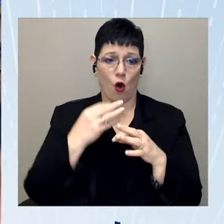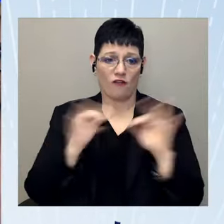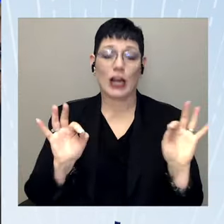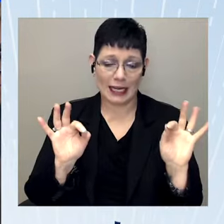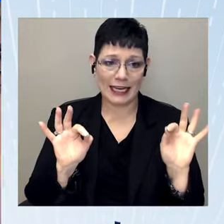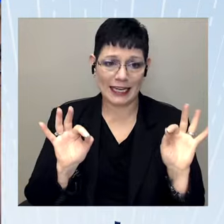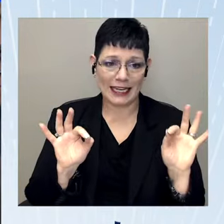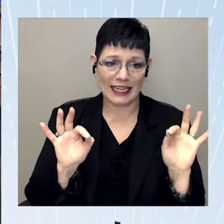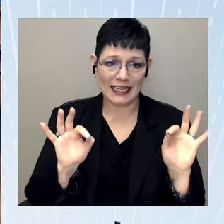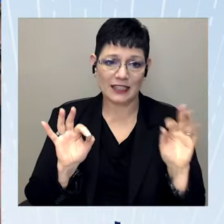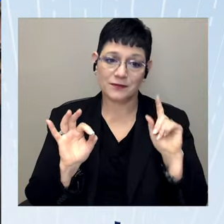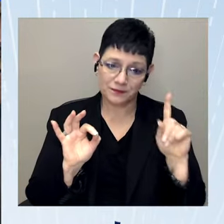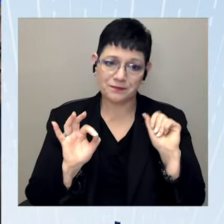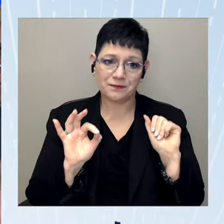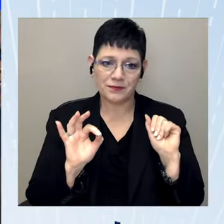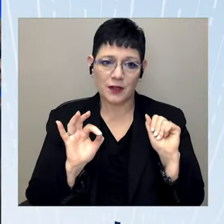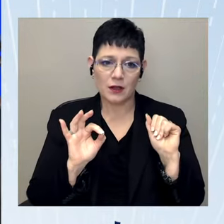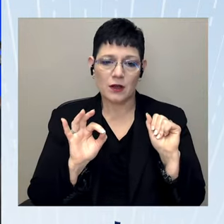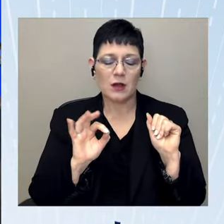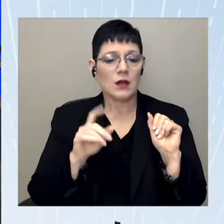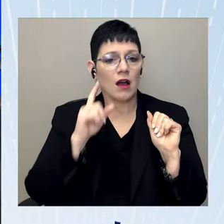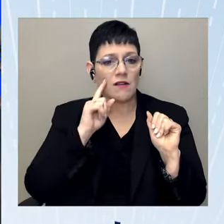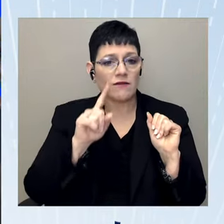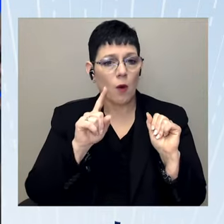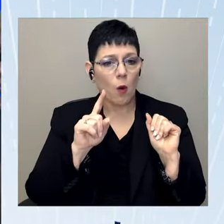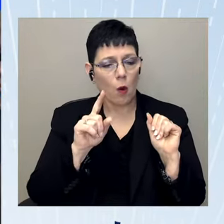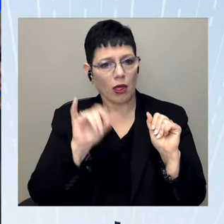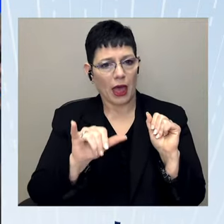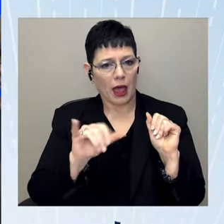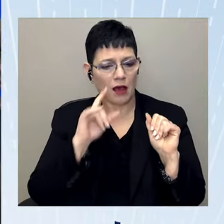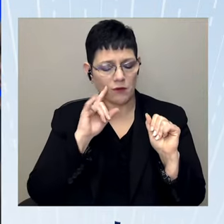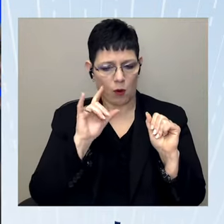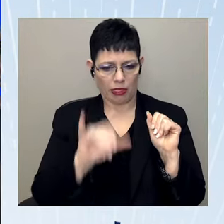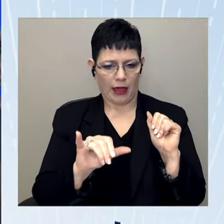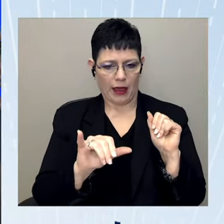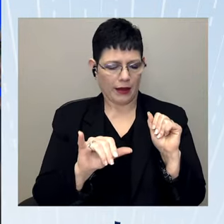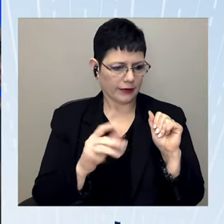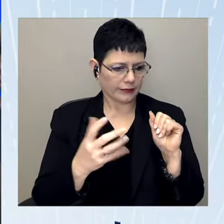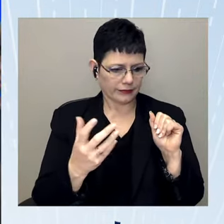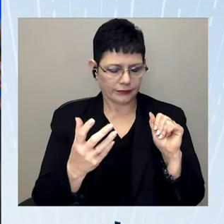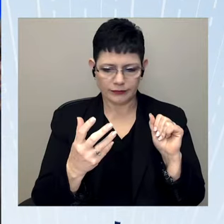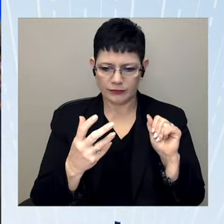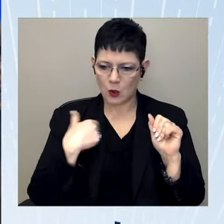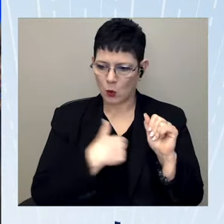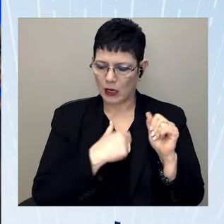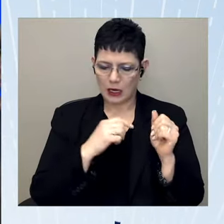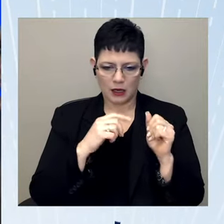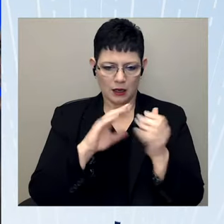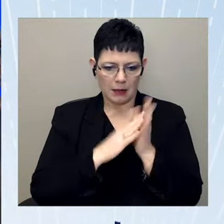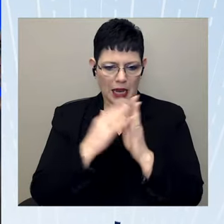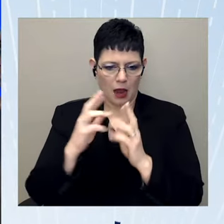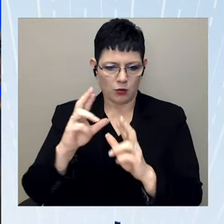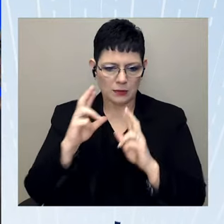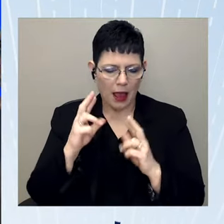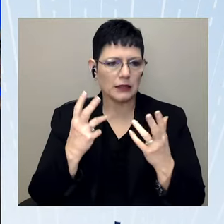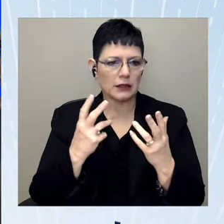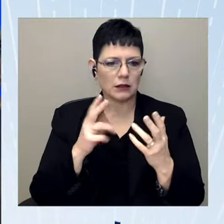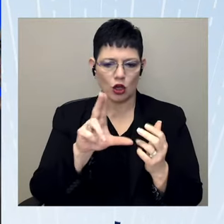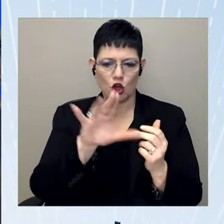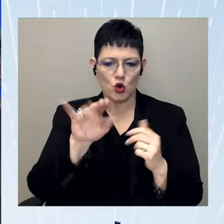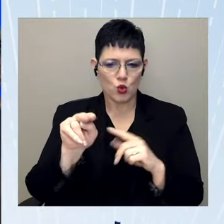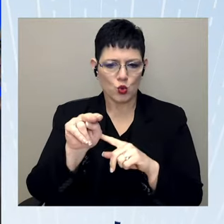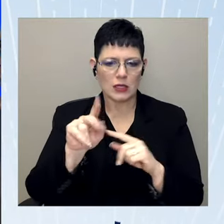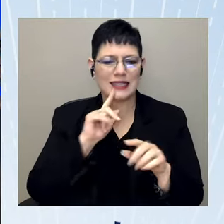And so in order for it to happen, in order for all of us to be seen, the right to be able to have a union is